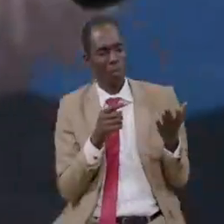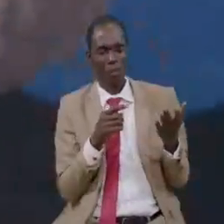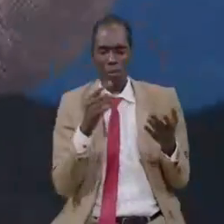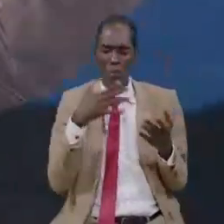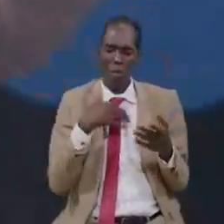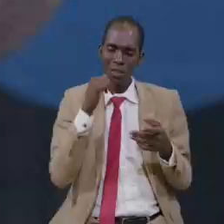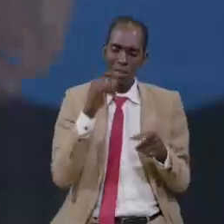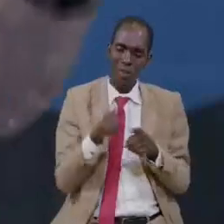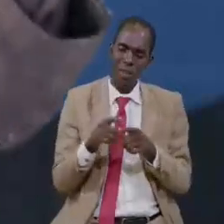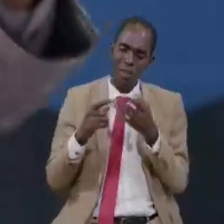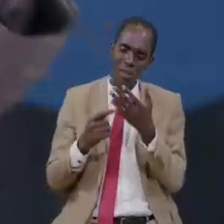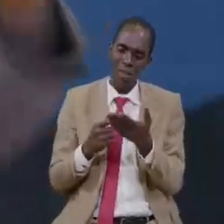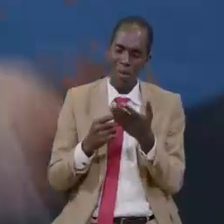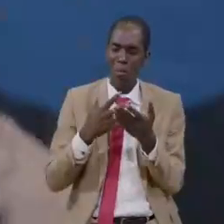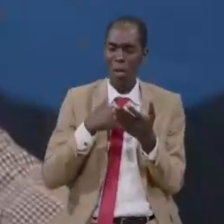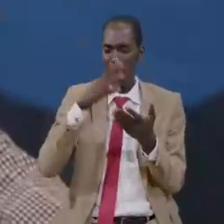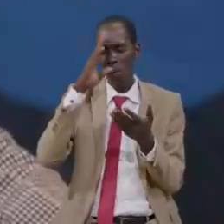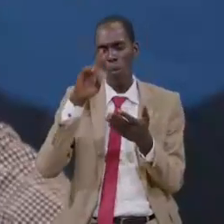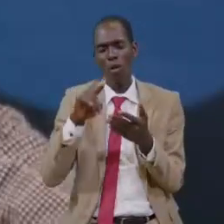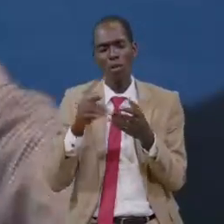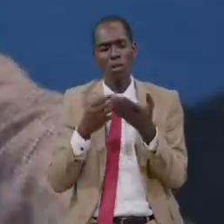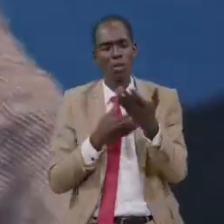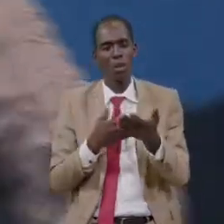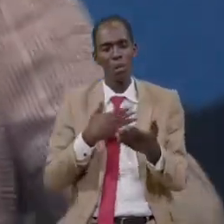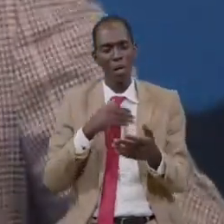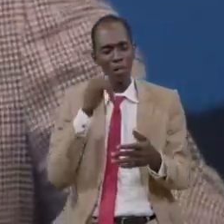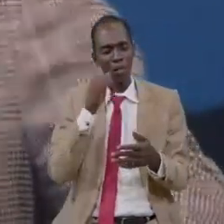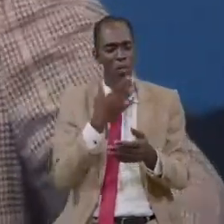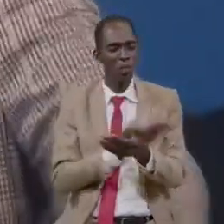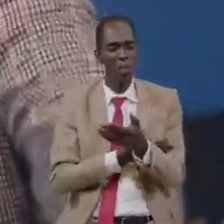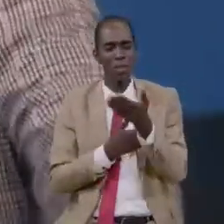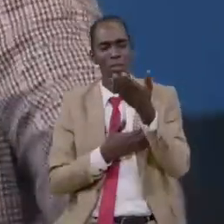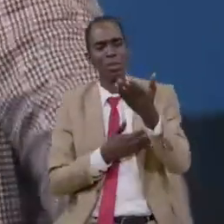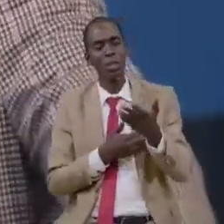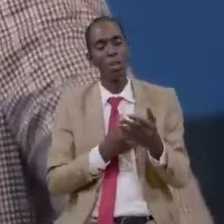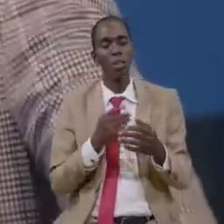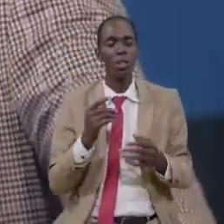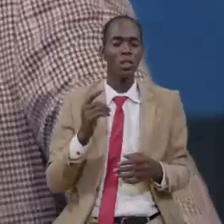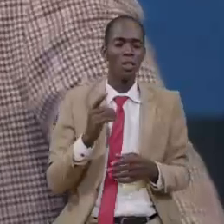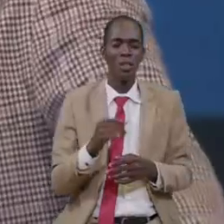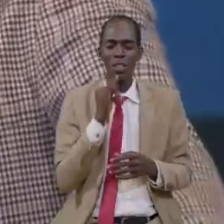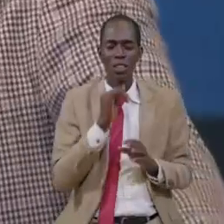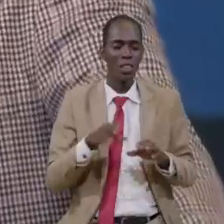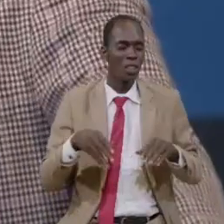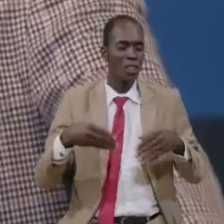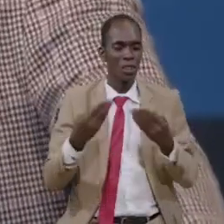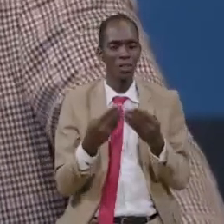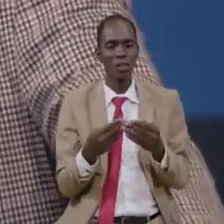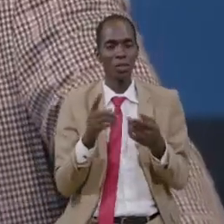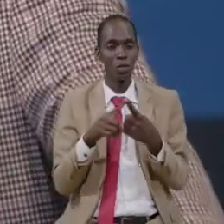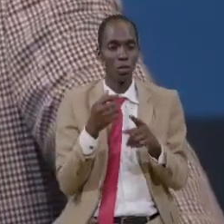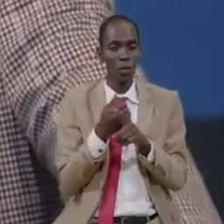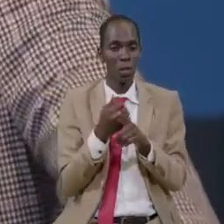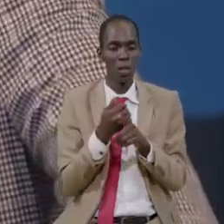all. My boy, my daughter there, for all. He's giving himself for you as a ransom. I said he